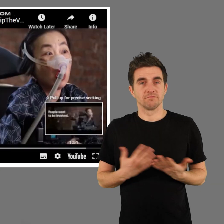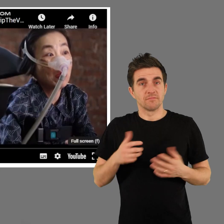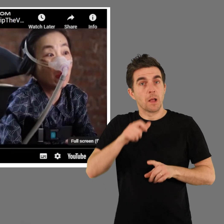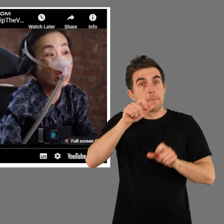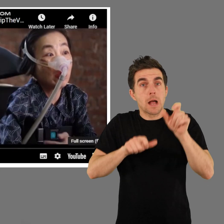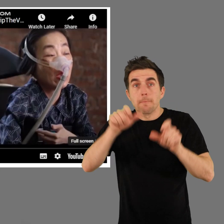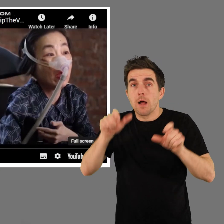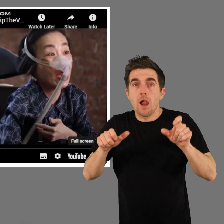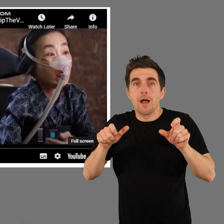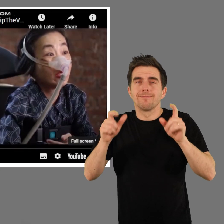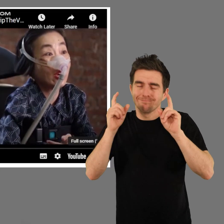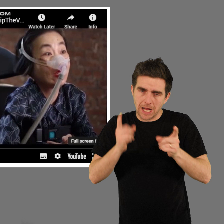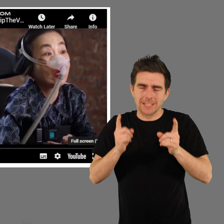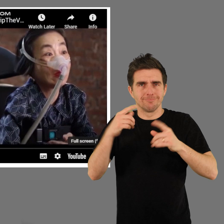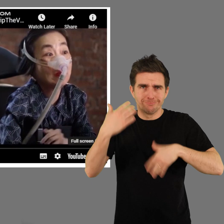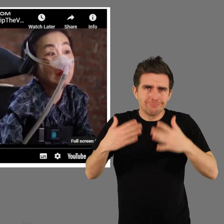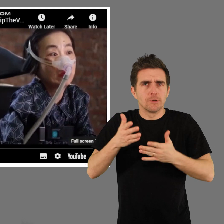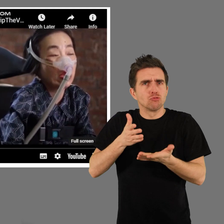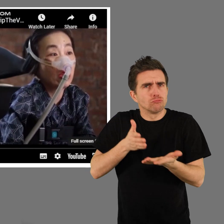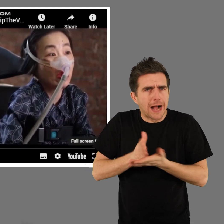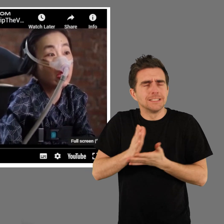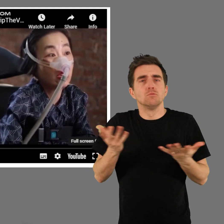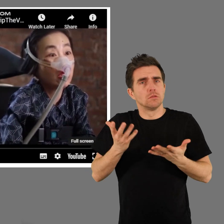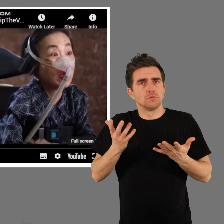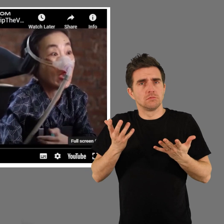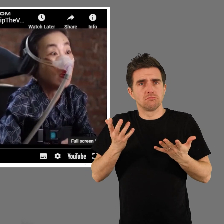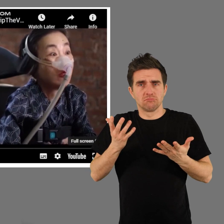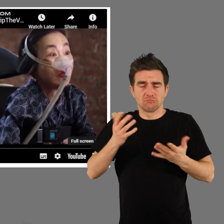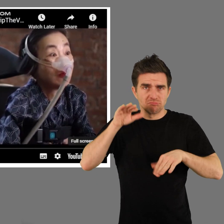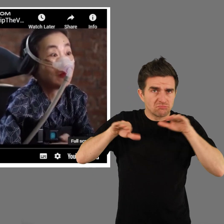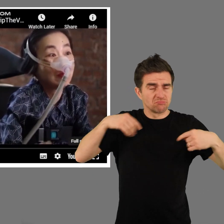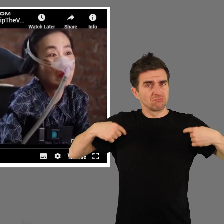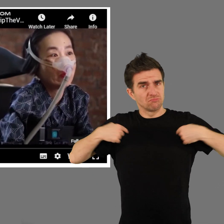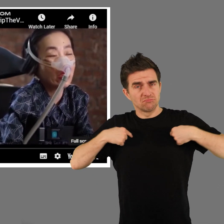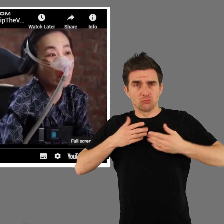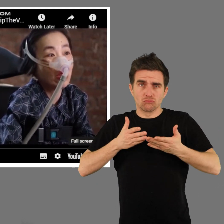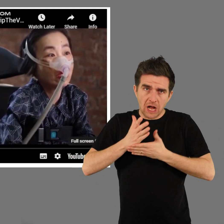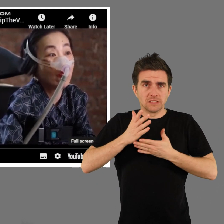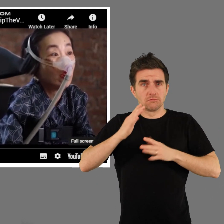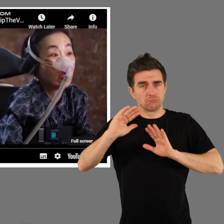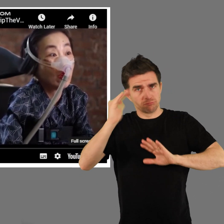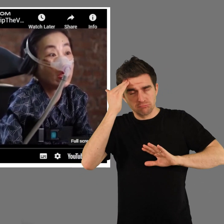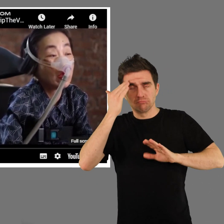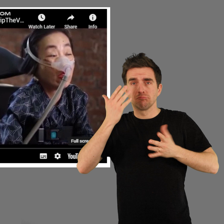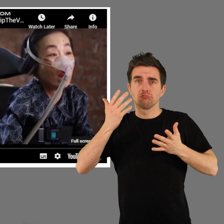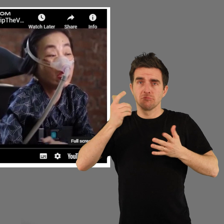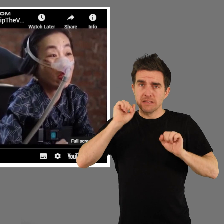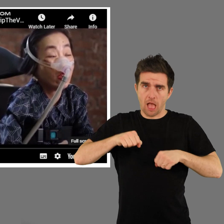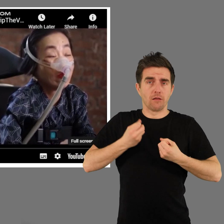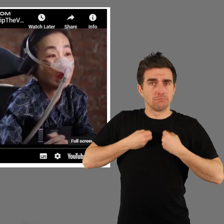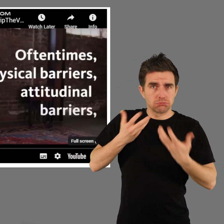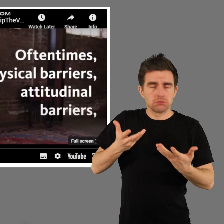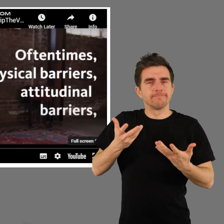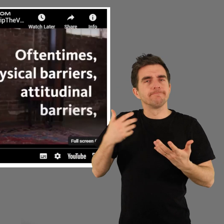All people need to be able to exercise their right to speak out, their right to vote, their right to make their voices